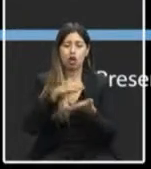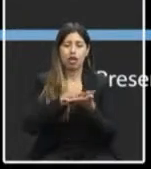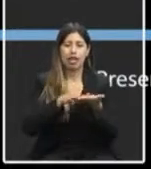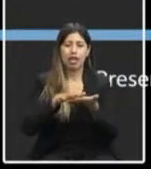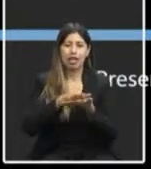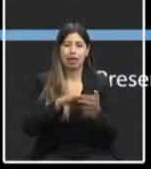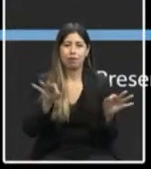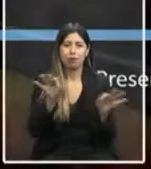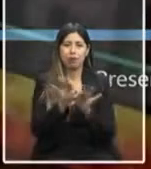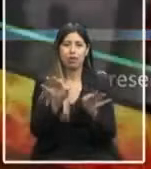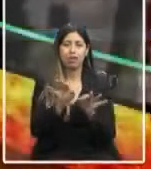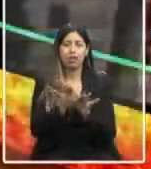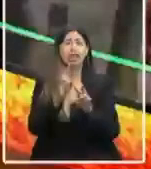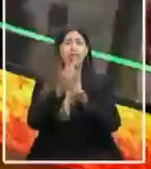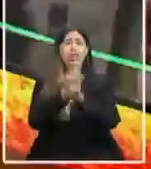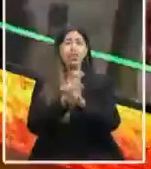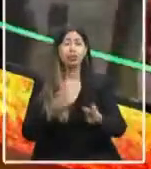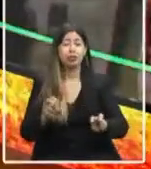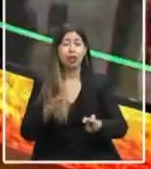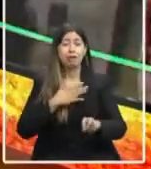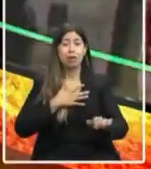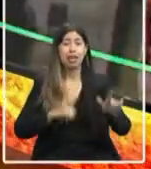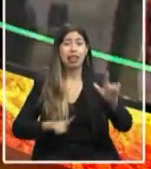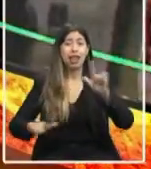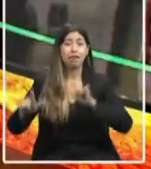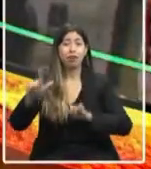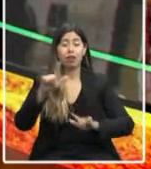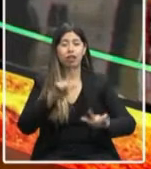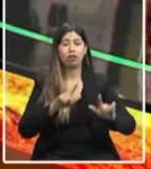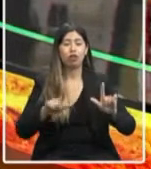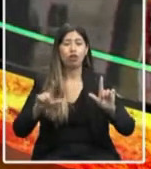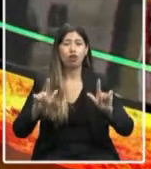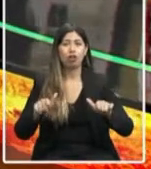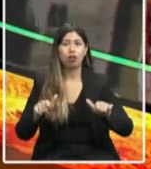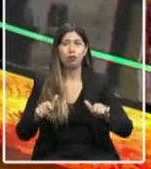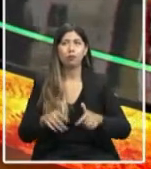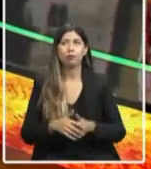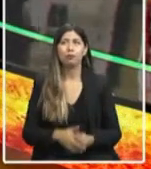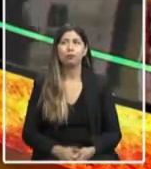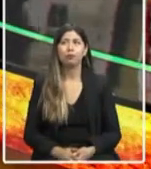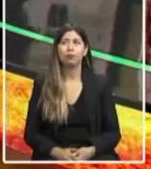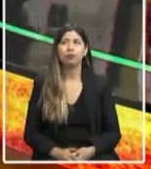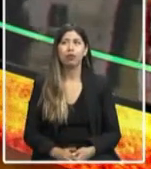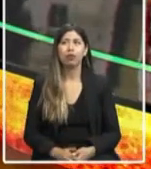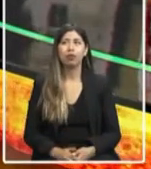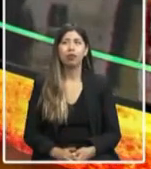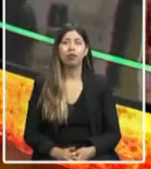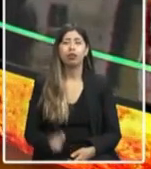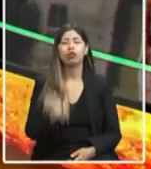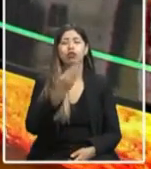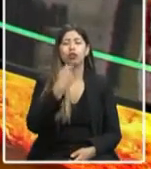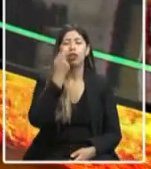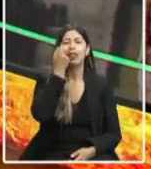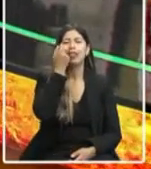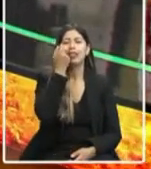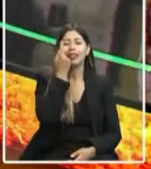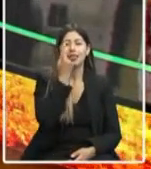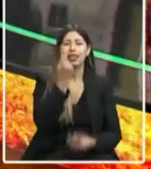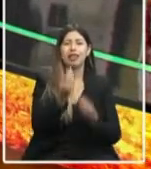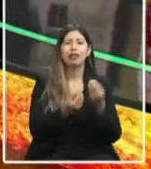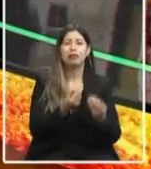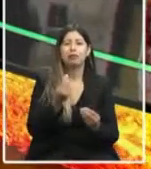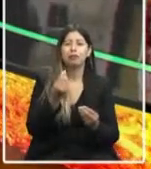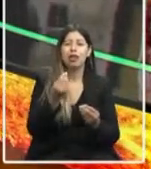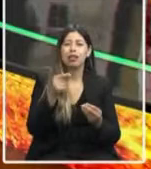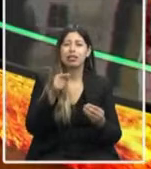my laboratory. And we were interested to understand why modern humans suffer from teeth crowding. So first of all, we thought of,